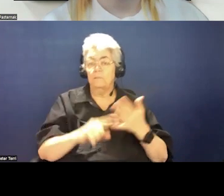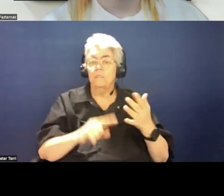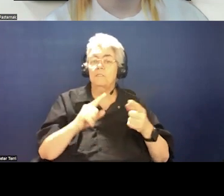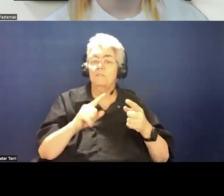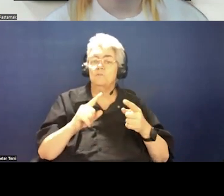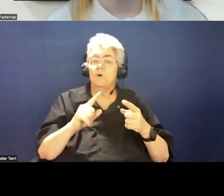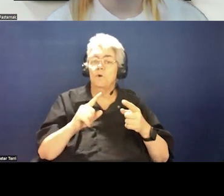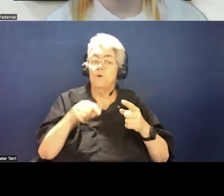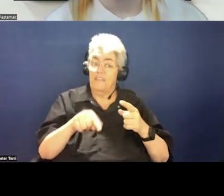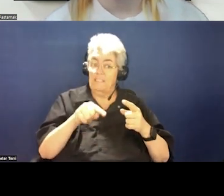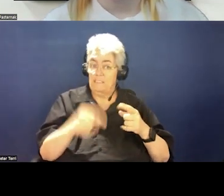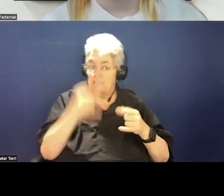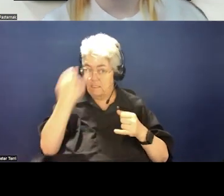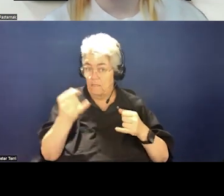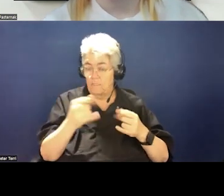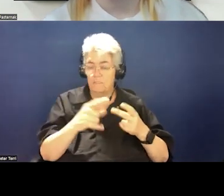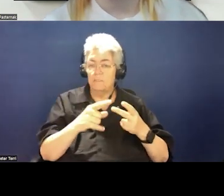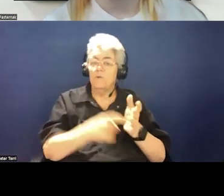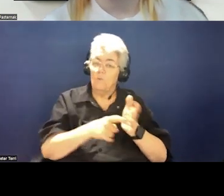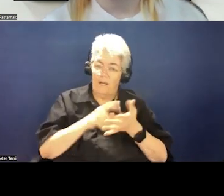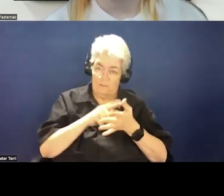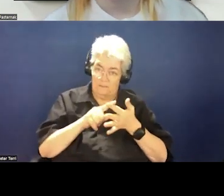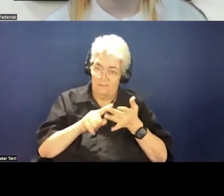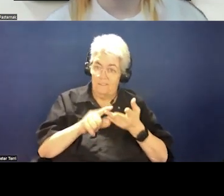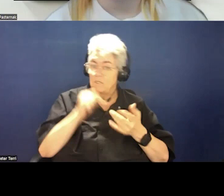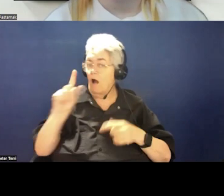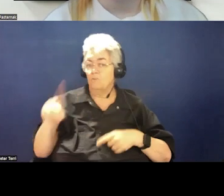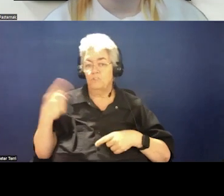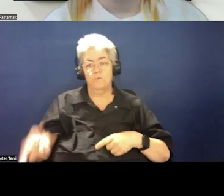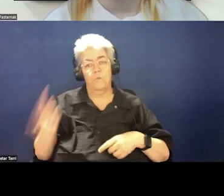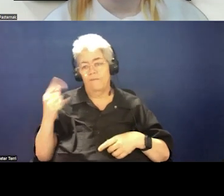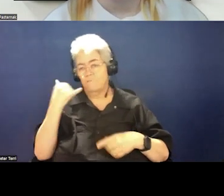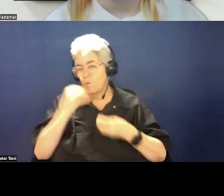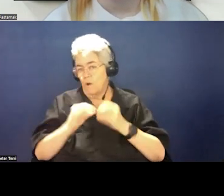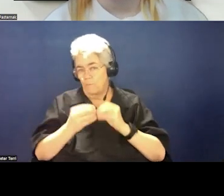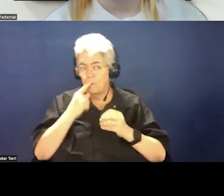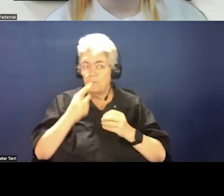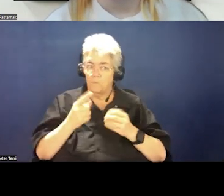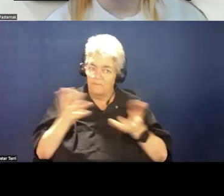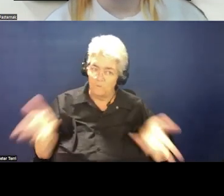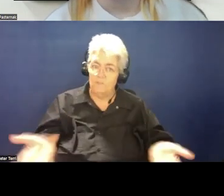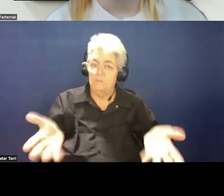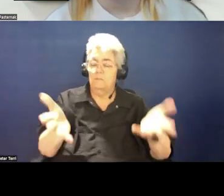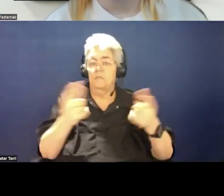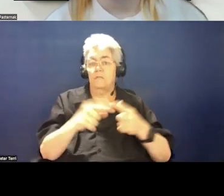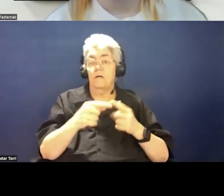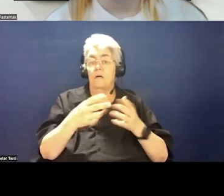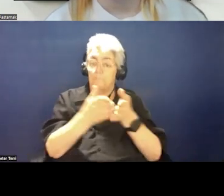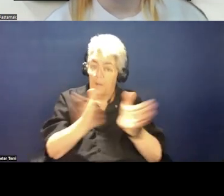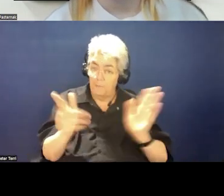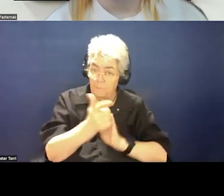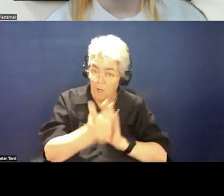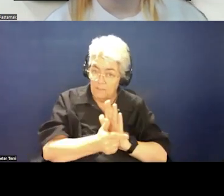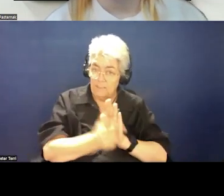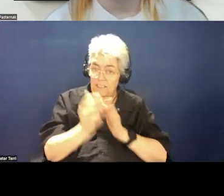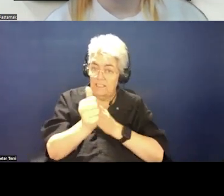several things, not just 988, and really increase that education, not just of our public policy leaders, but also of the general public, so they